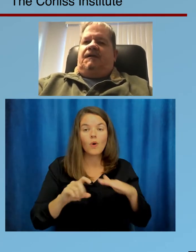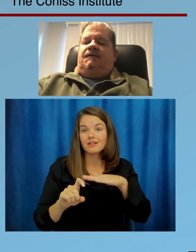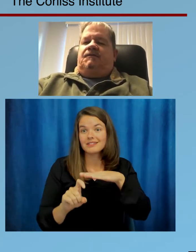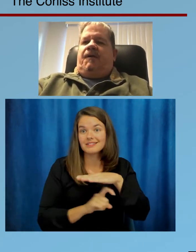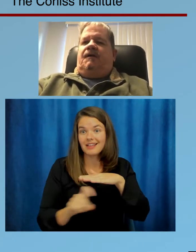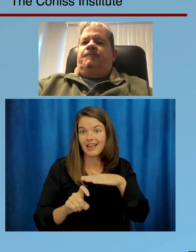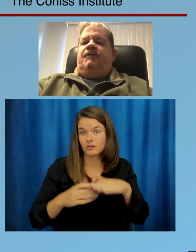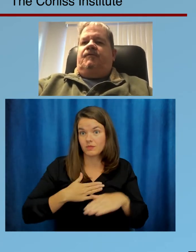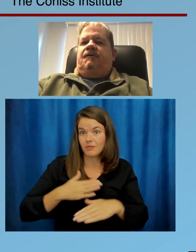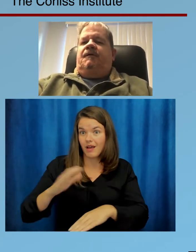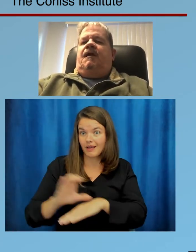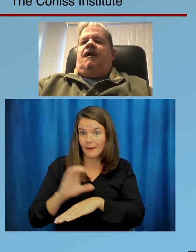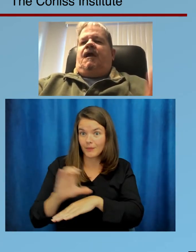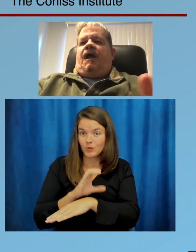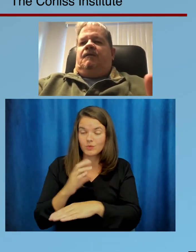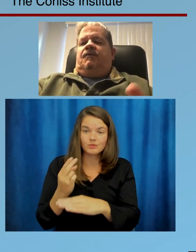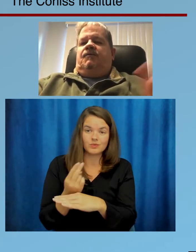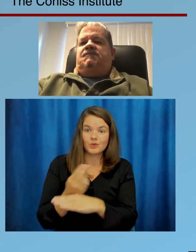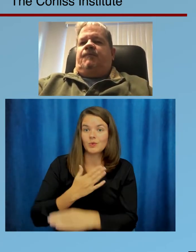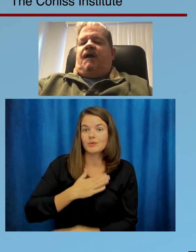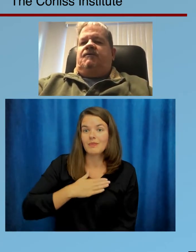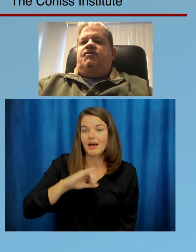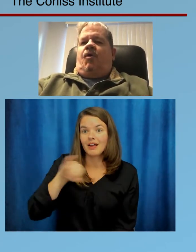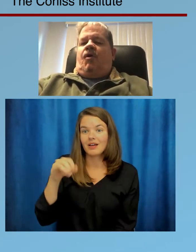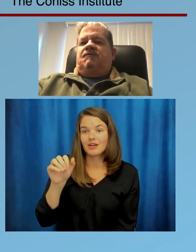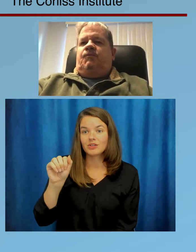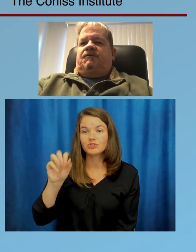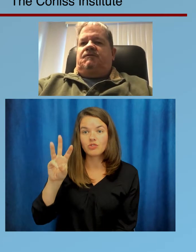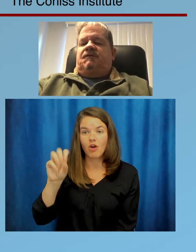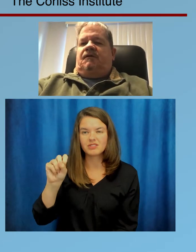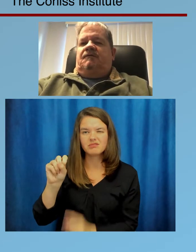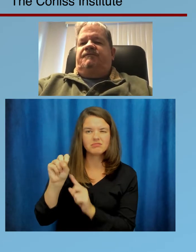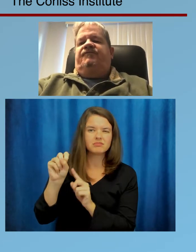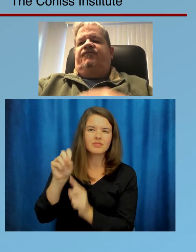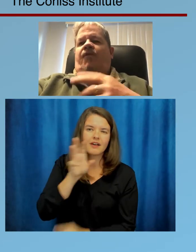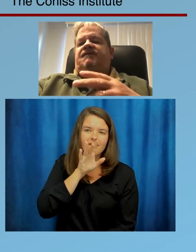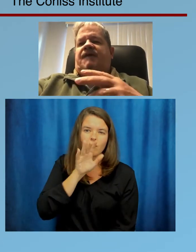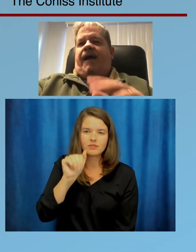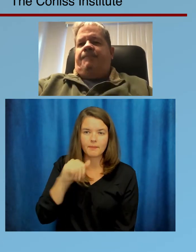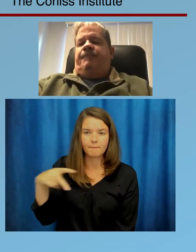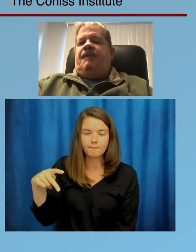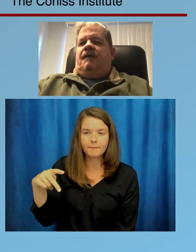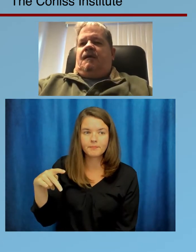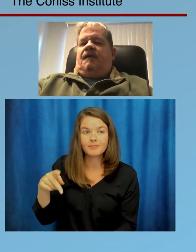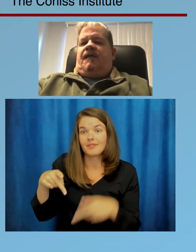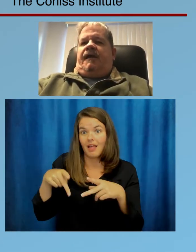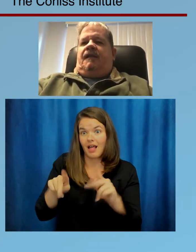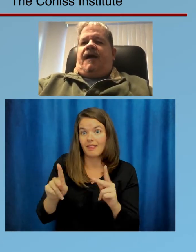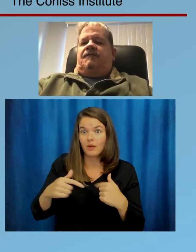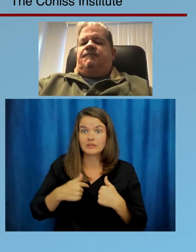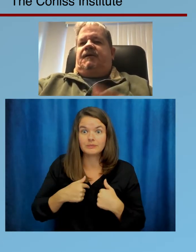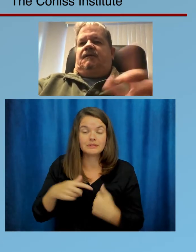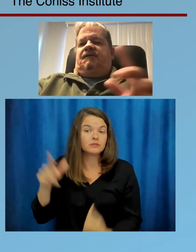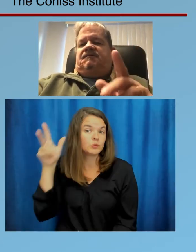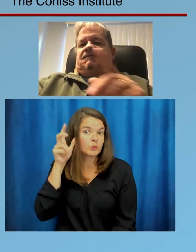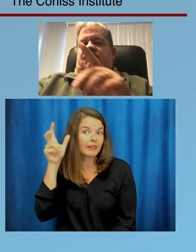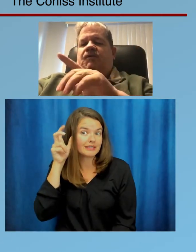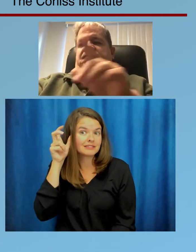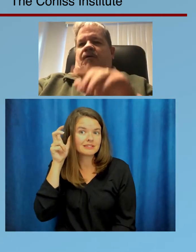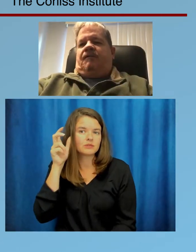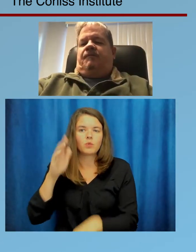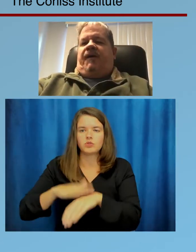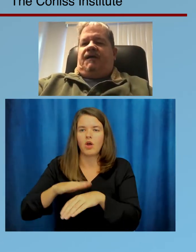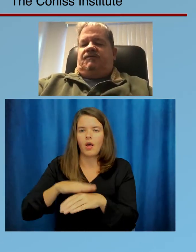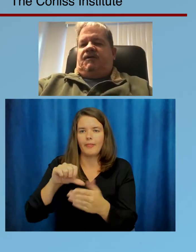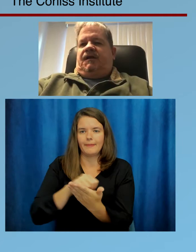can scan it into my computer and use my JAWS, which is a voice app that allows me to listen to